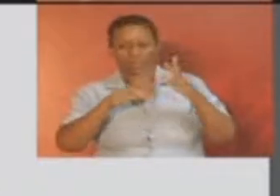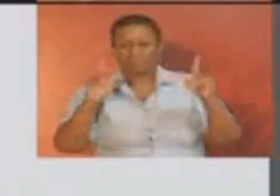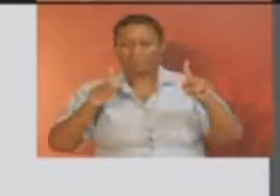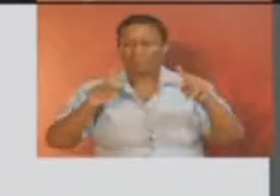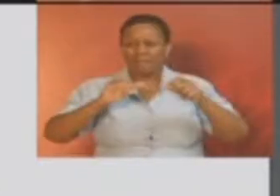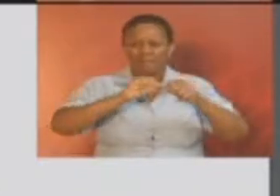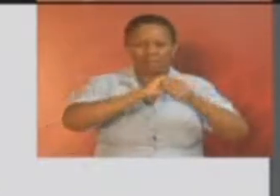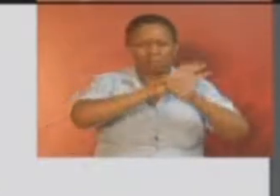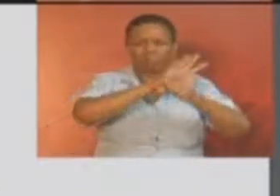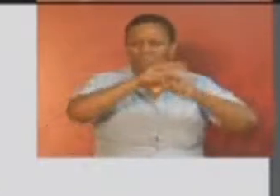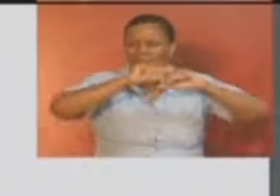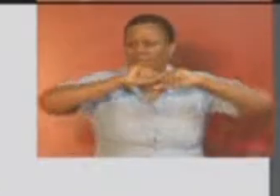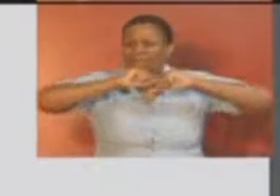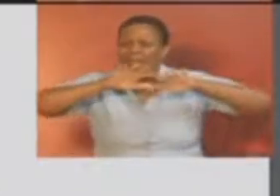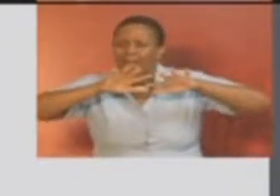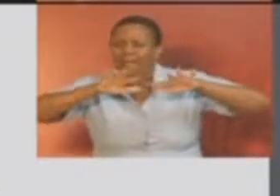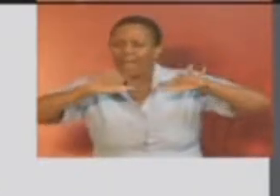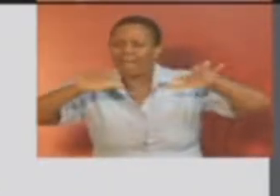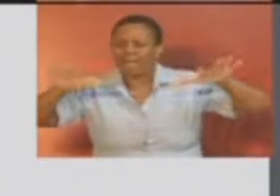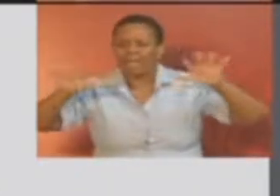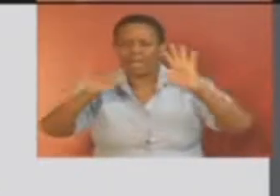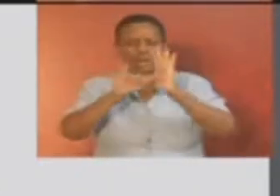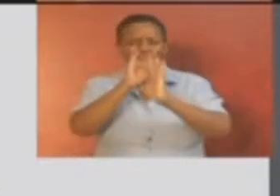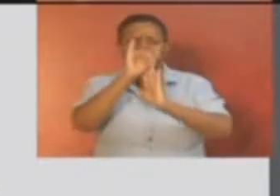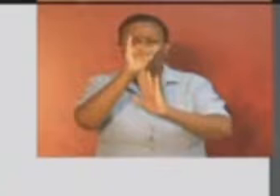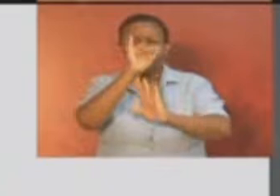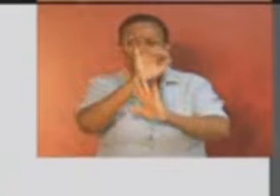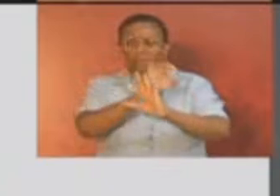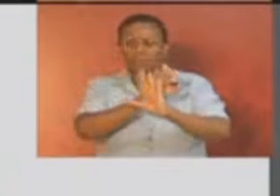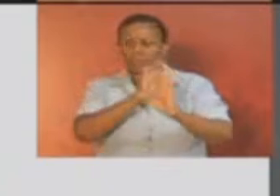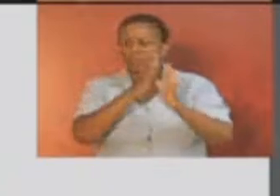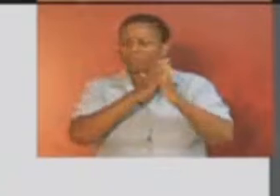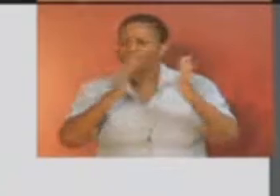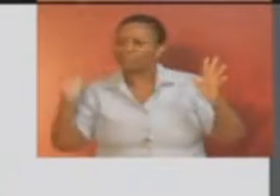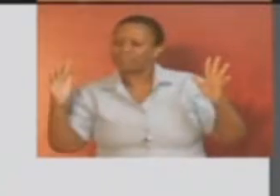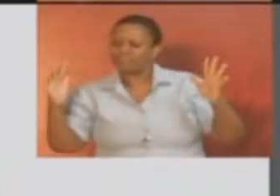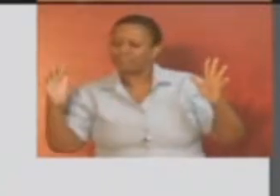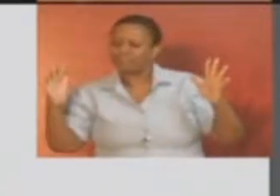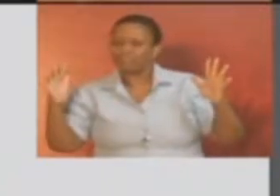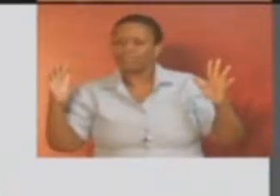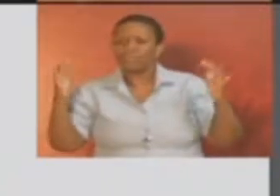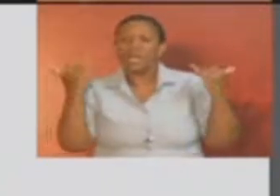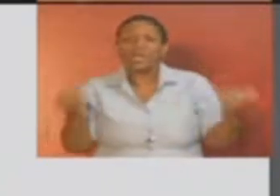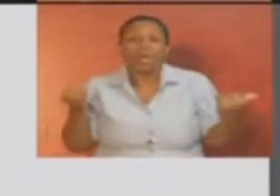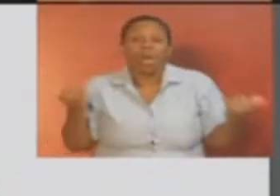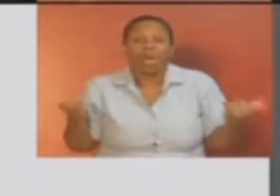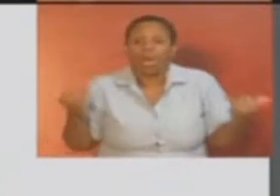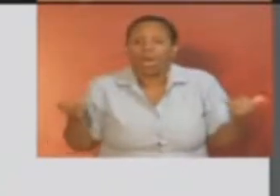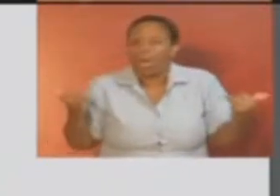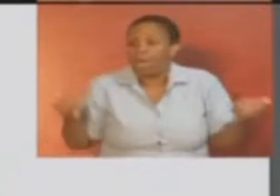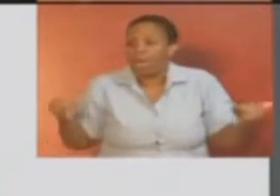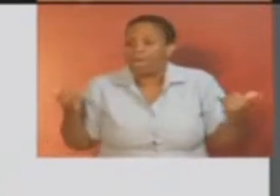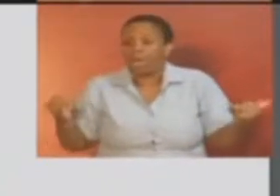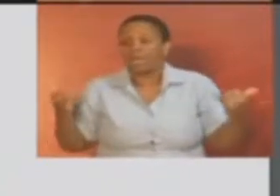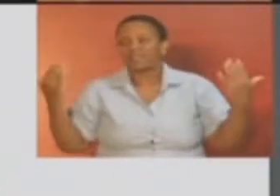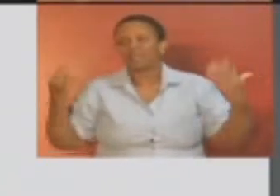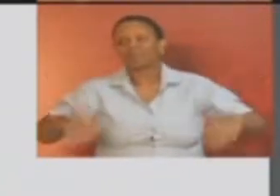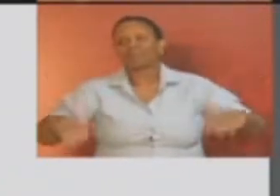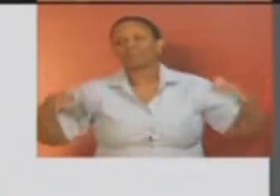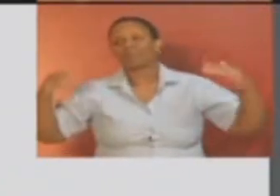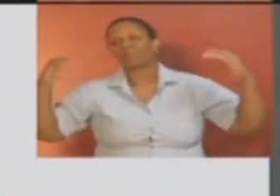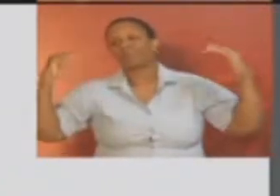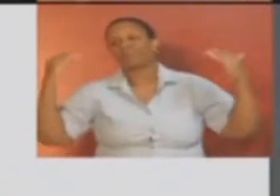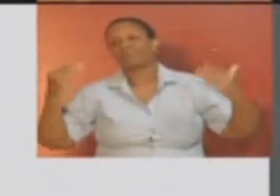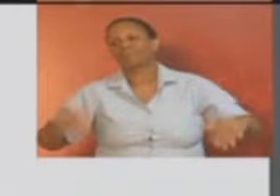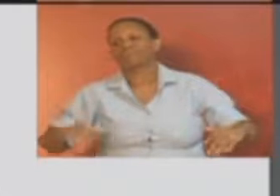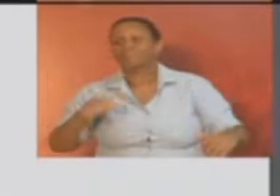between July and now has a particular distribution where the majority of those persons are in the 25 to 49